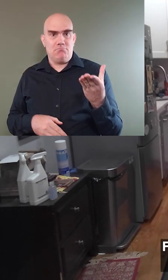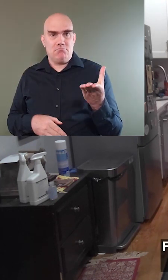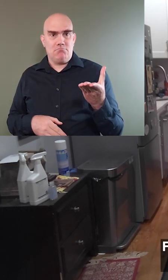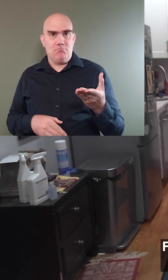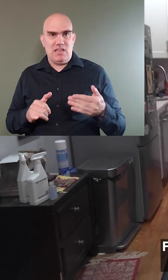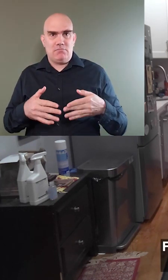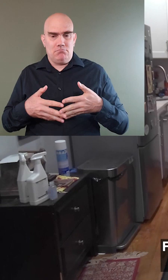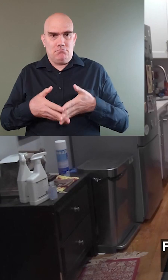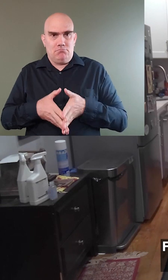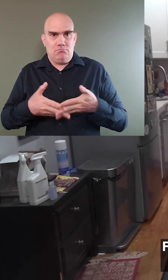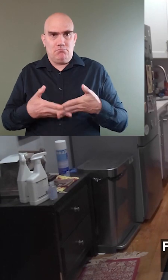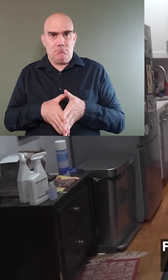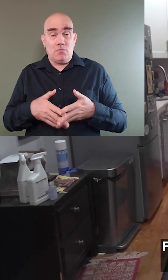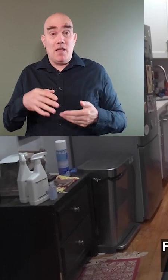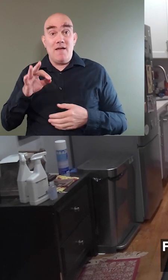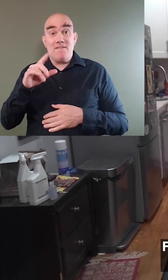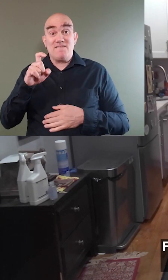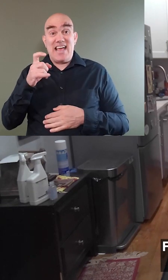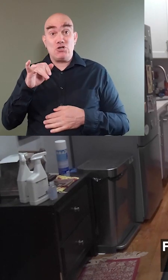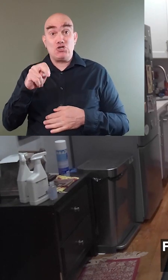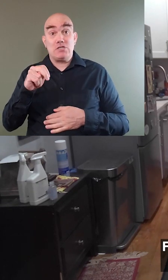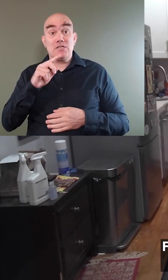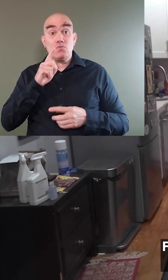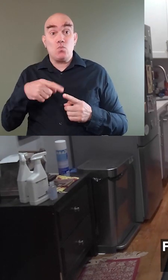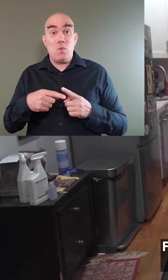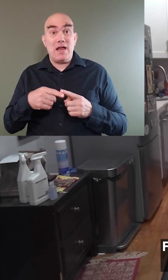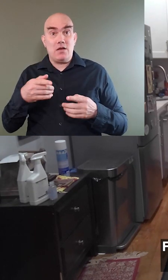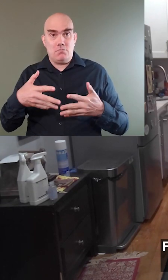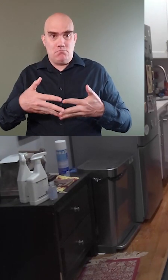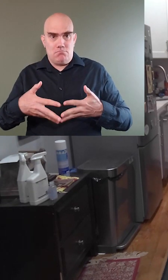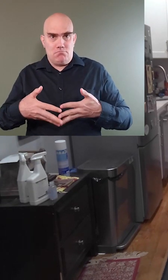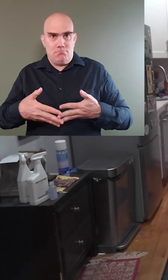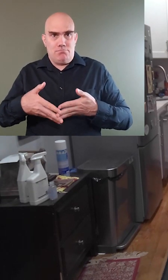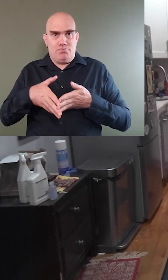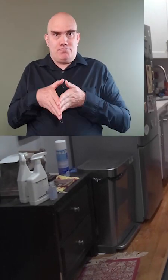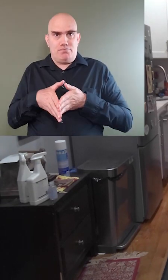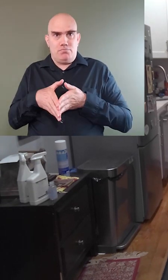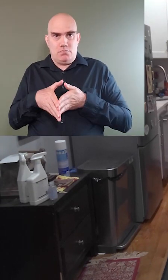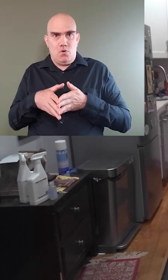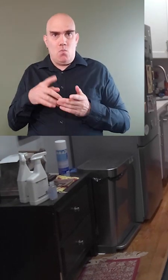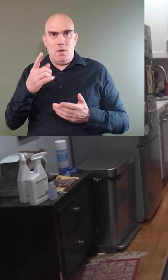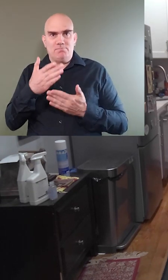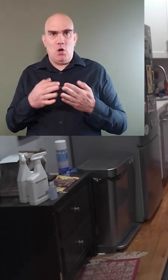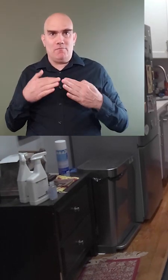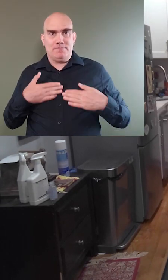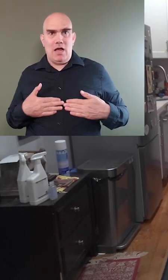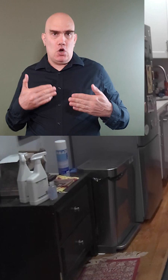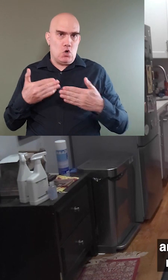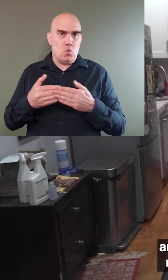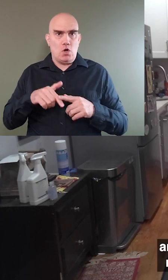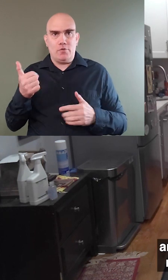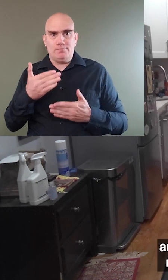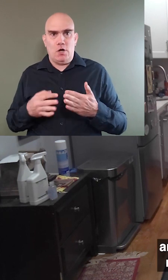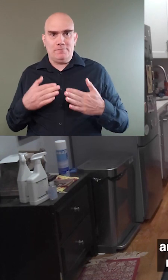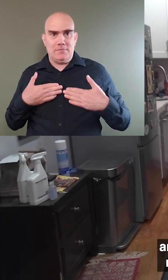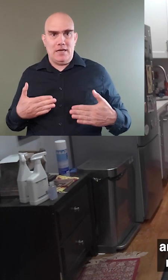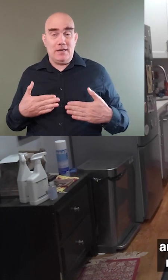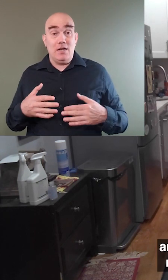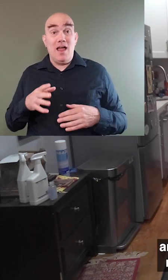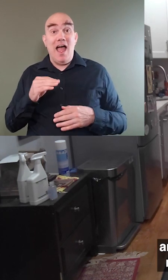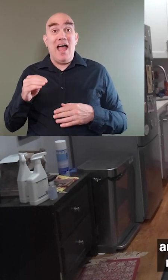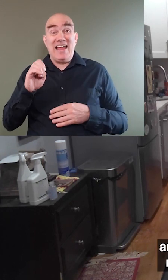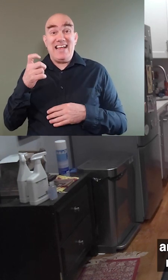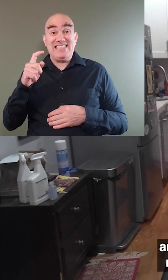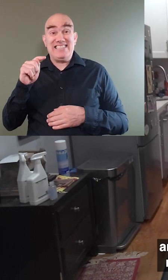Flexion is when you bring one part of the body close to another part of the body, and extension is